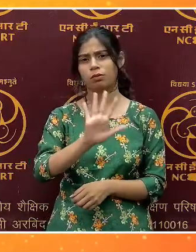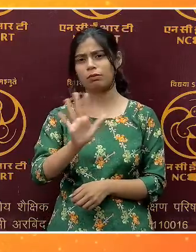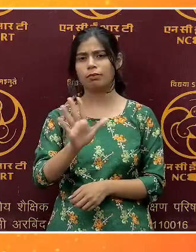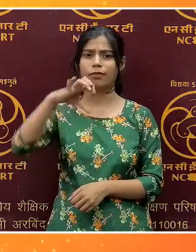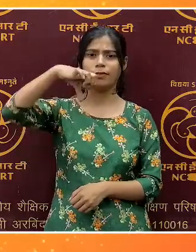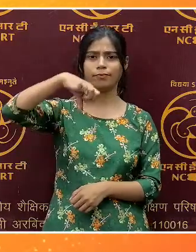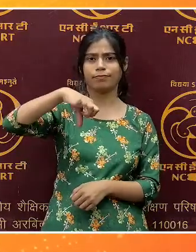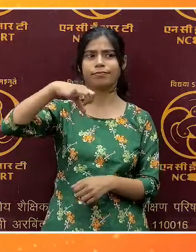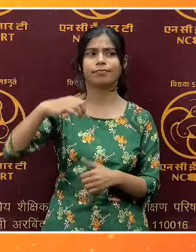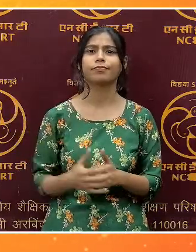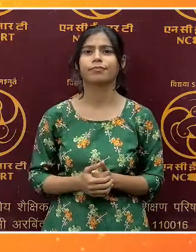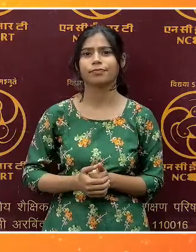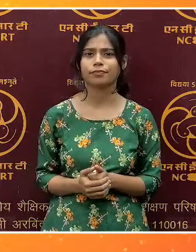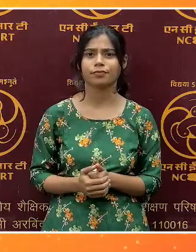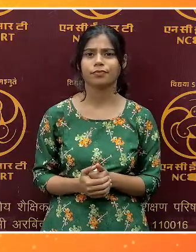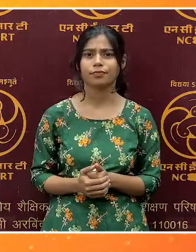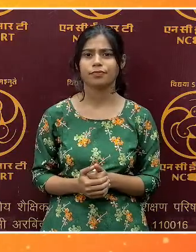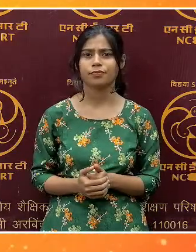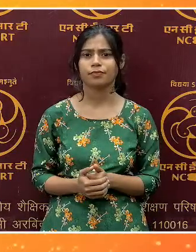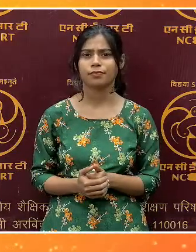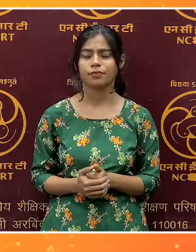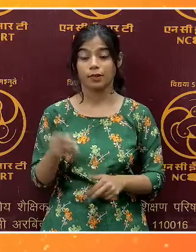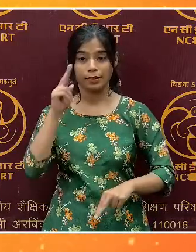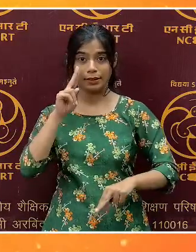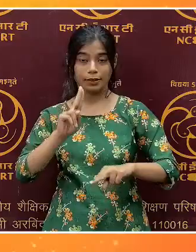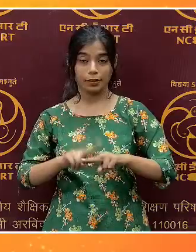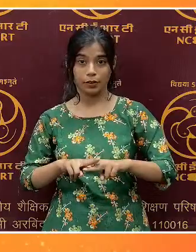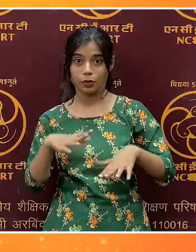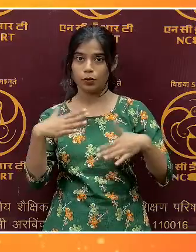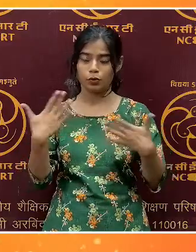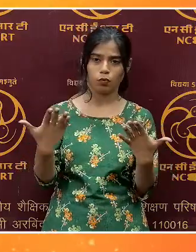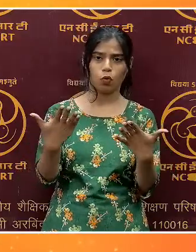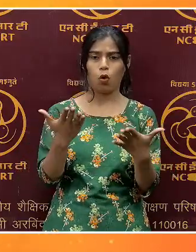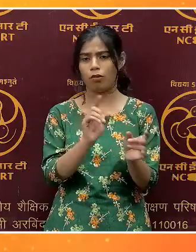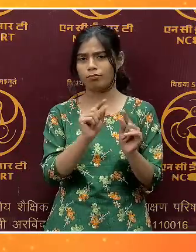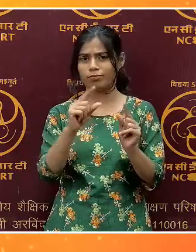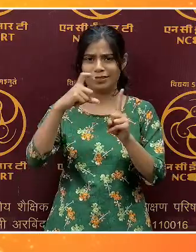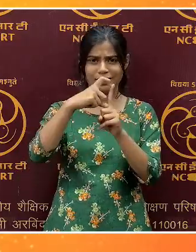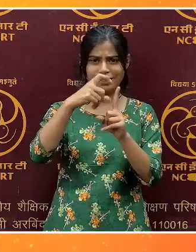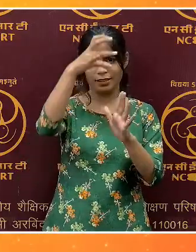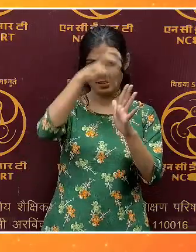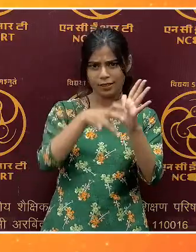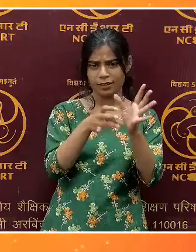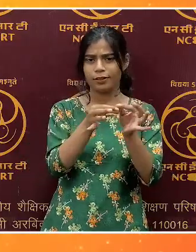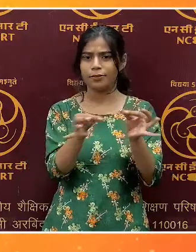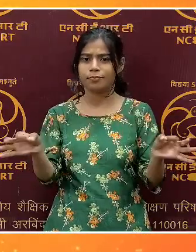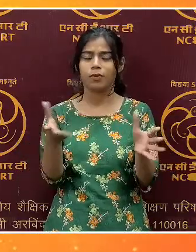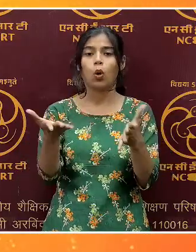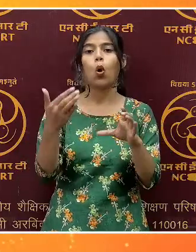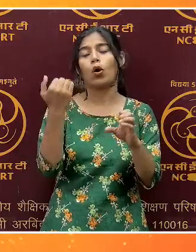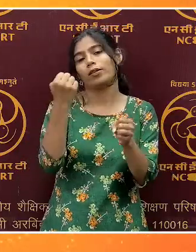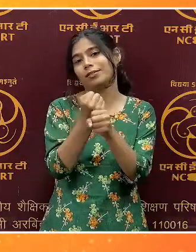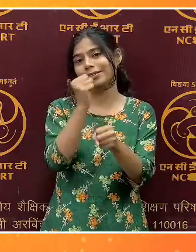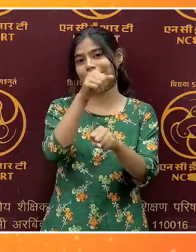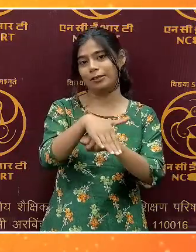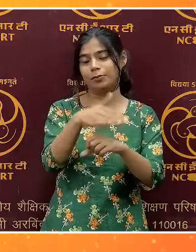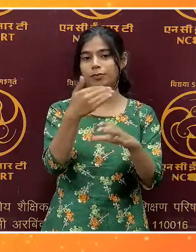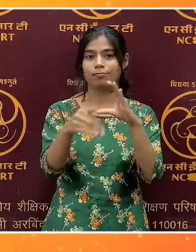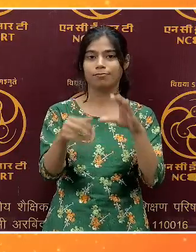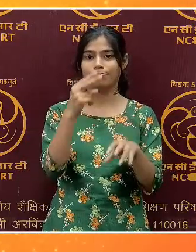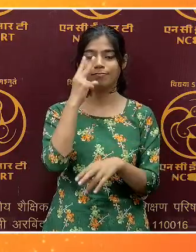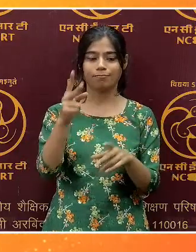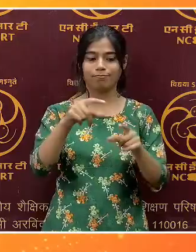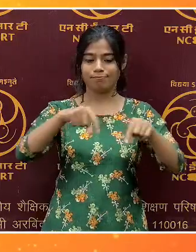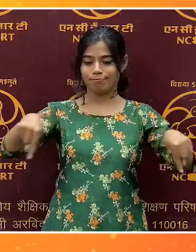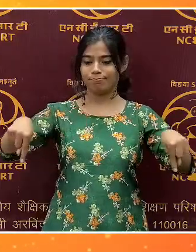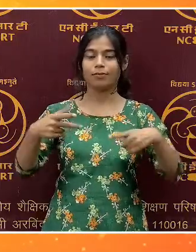8800440559. Apart from that, if you wish to write to us in detail, please note down our email address also. It is